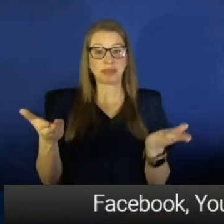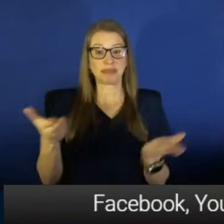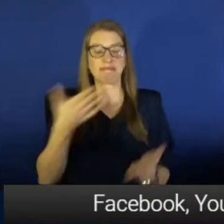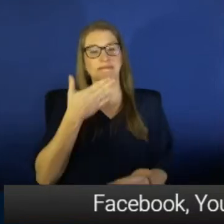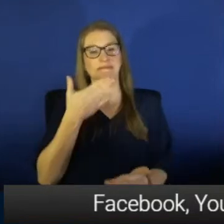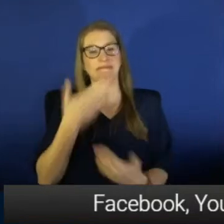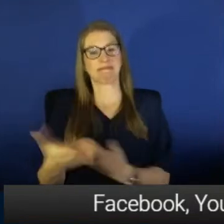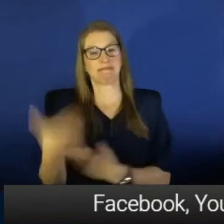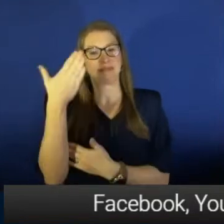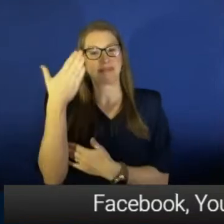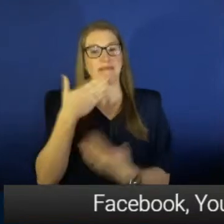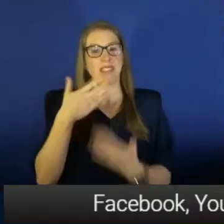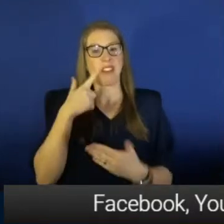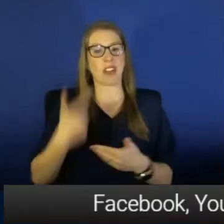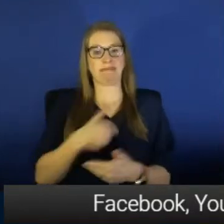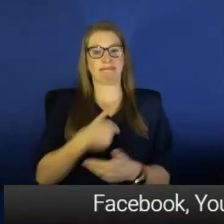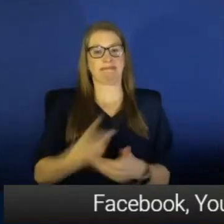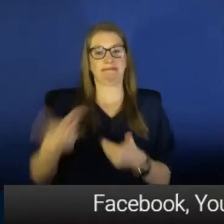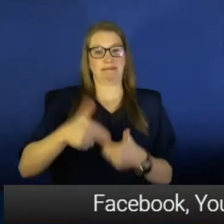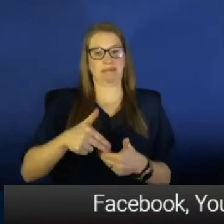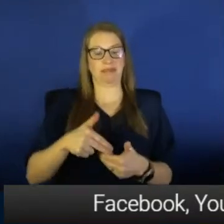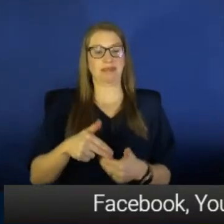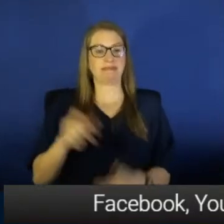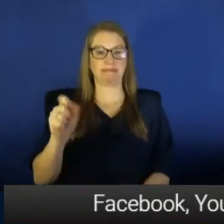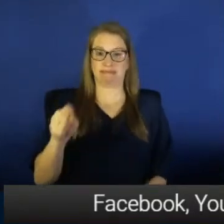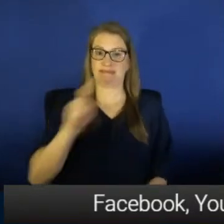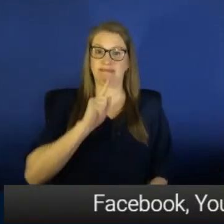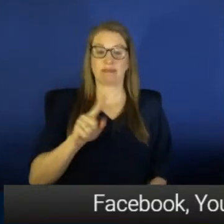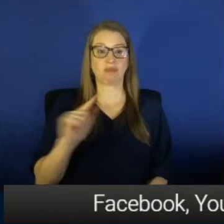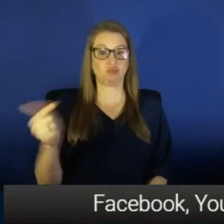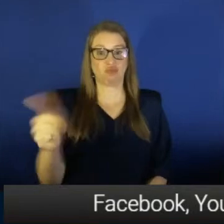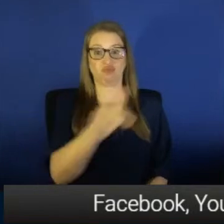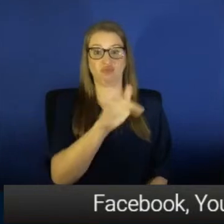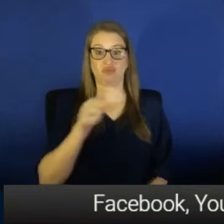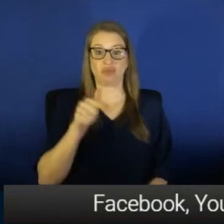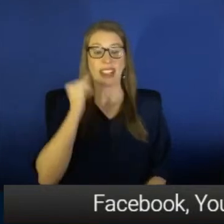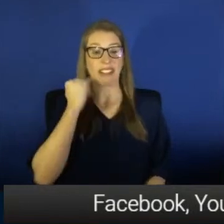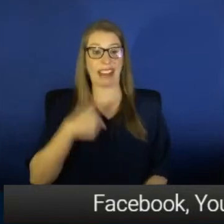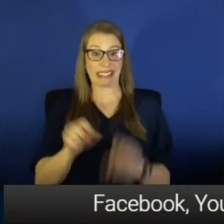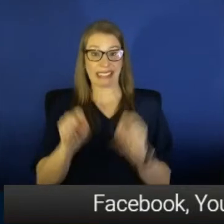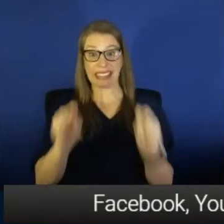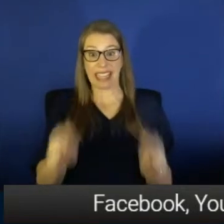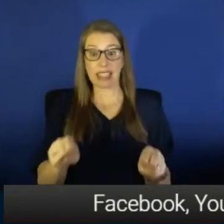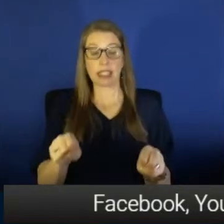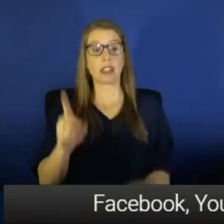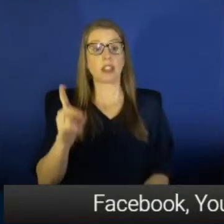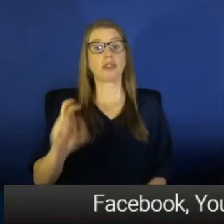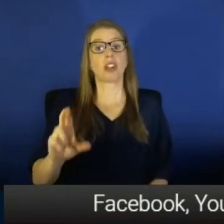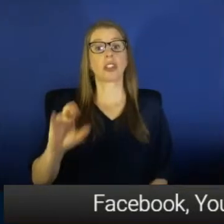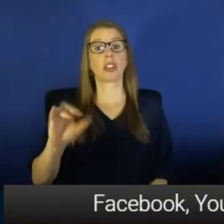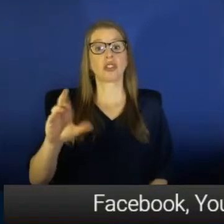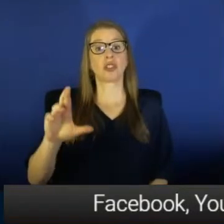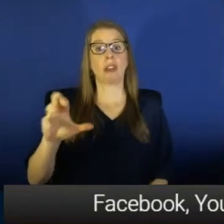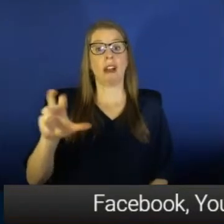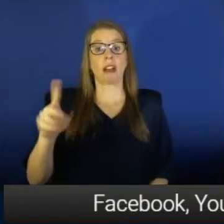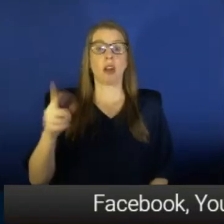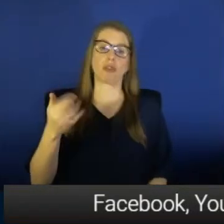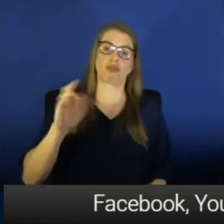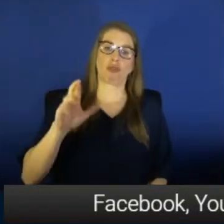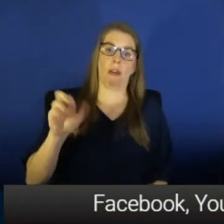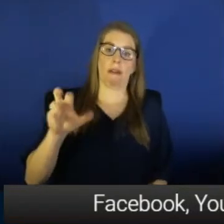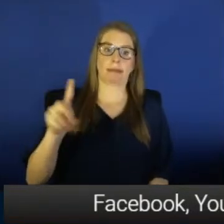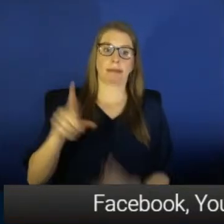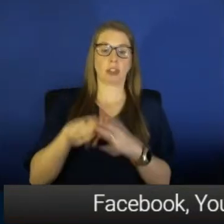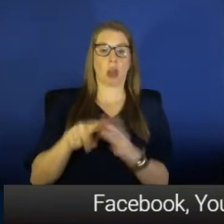us. You bet. Okay, so I got to go around the room here if I can. Dr. Girod, I'll start with you. How does it feel? Has it